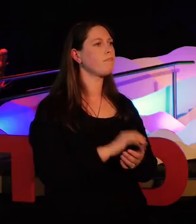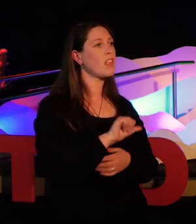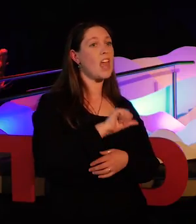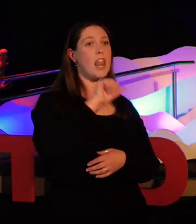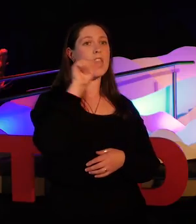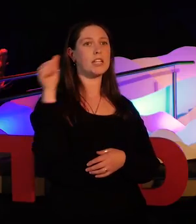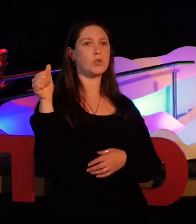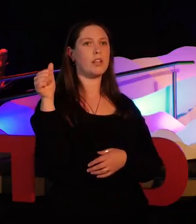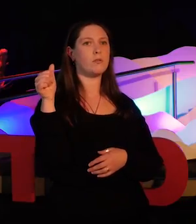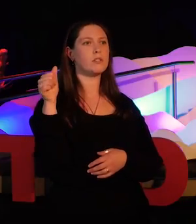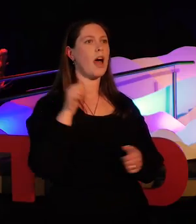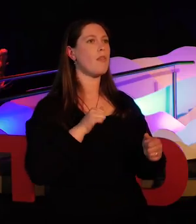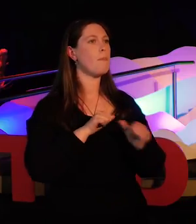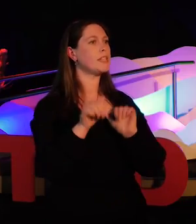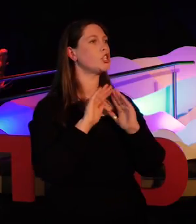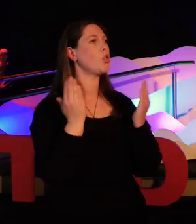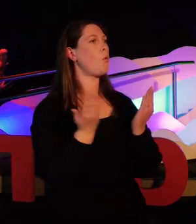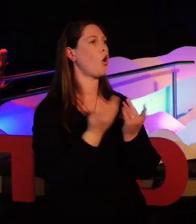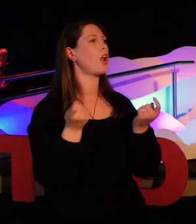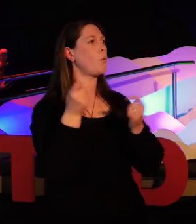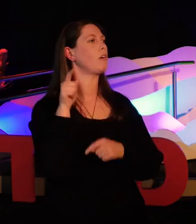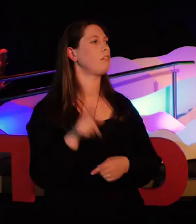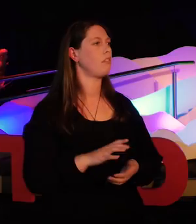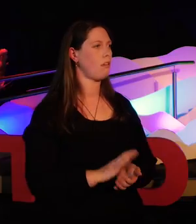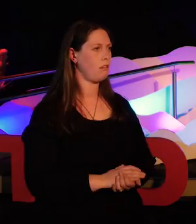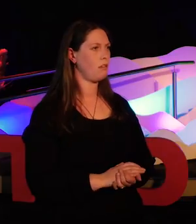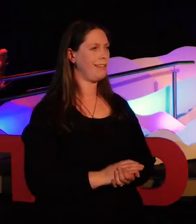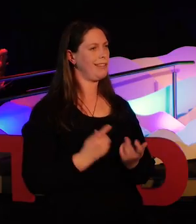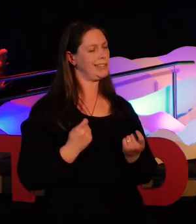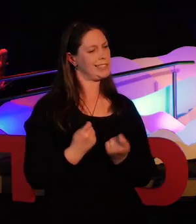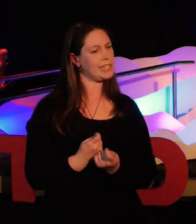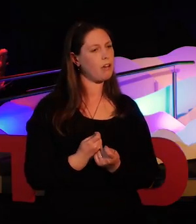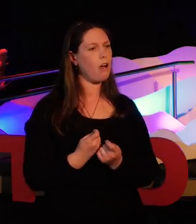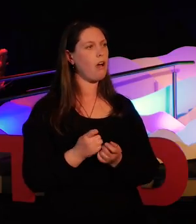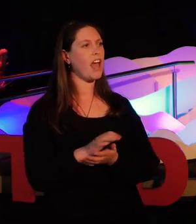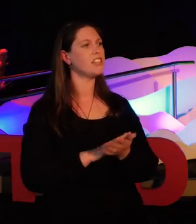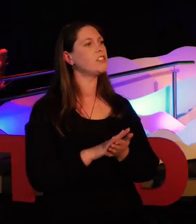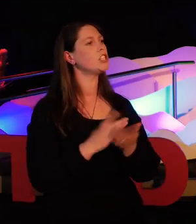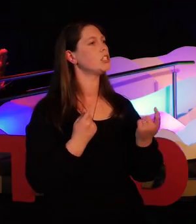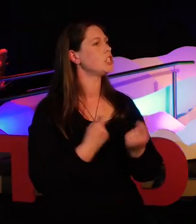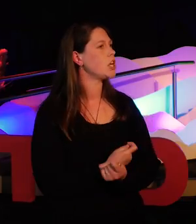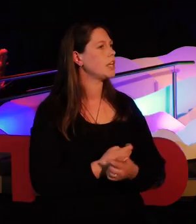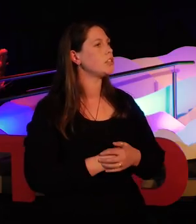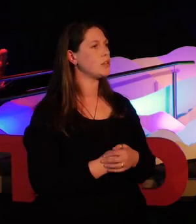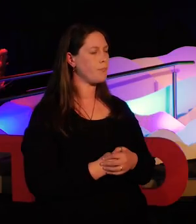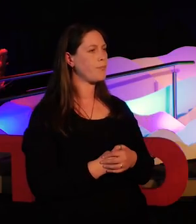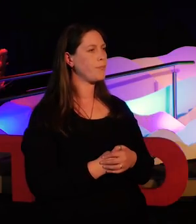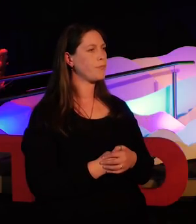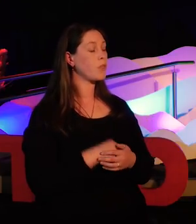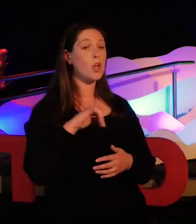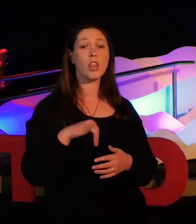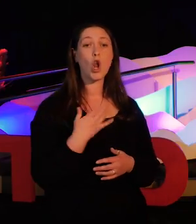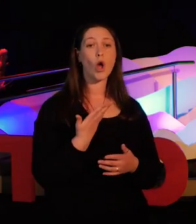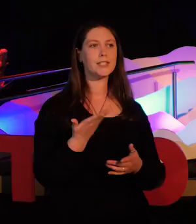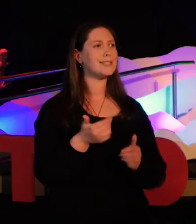levels are where the best in the world operate. They tinker and redefine. So they're beyond